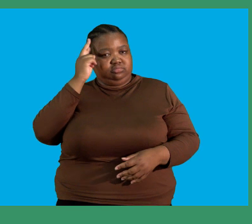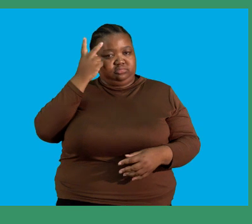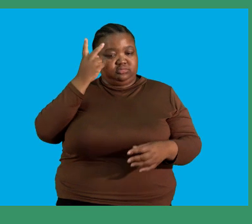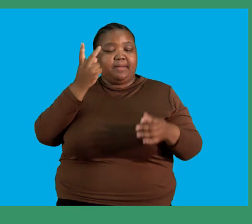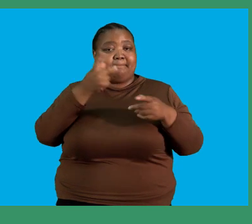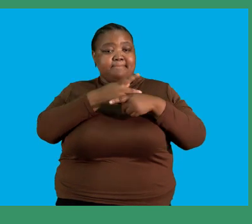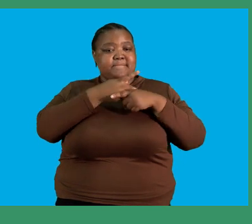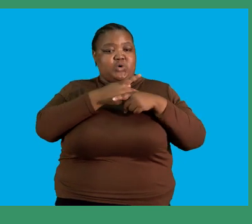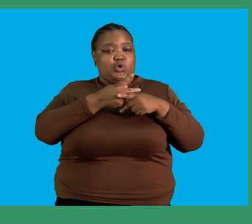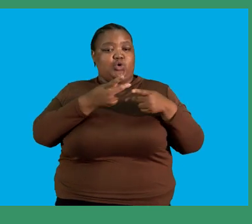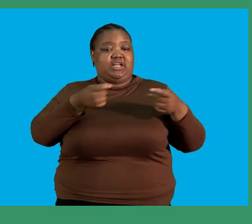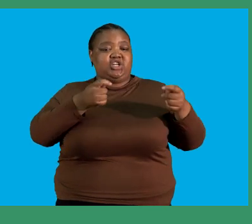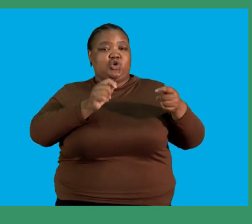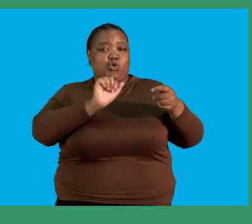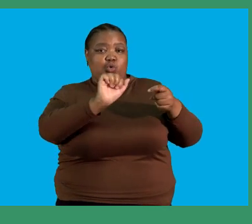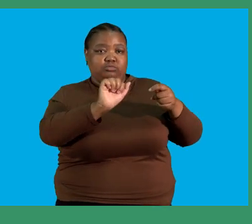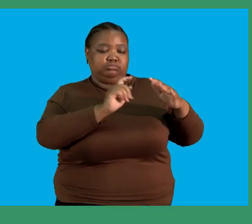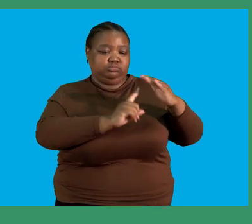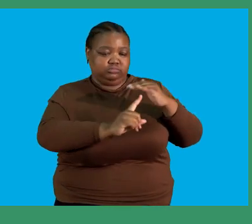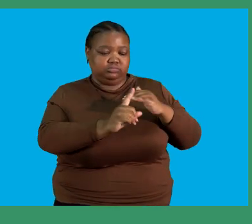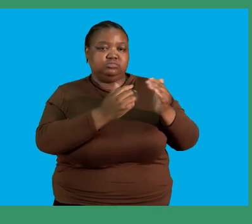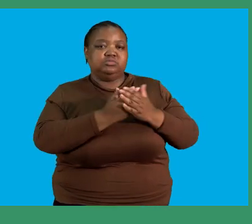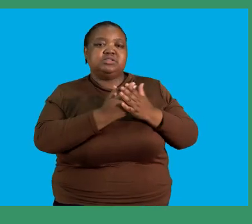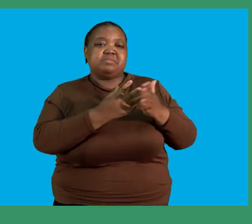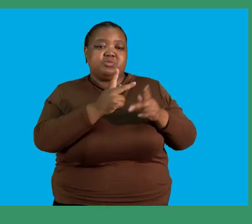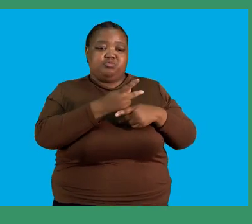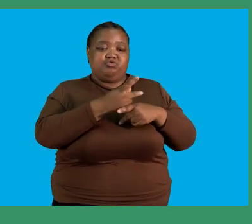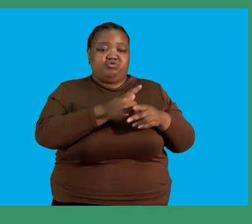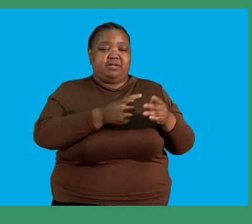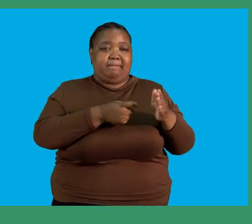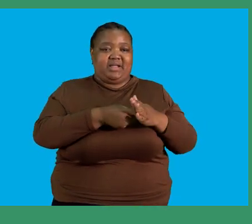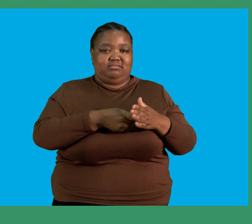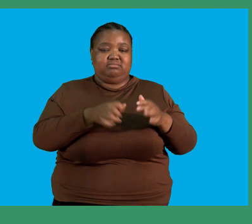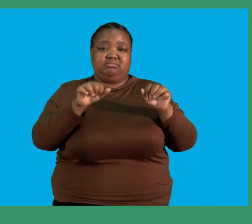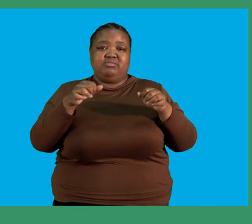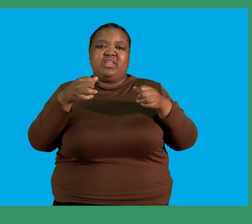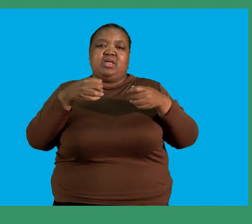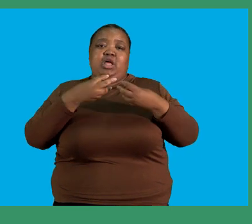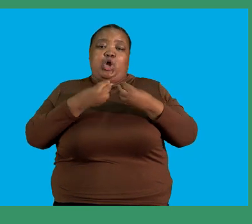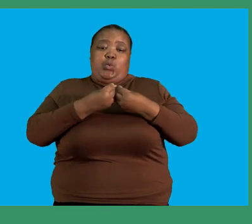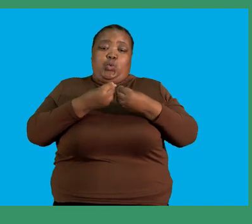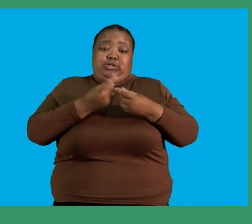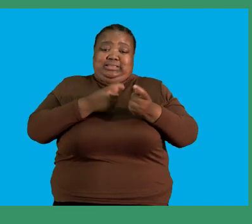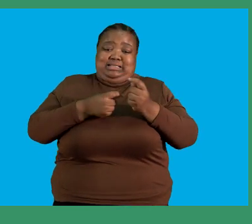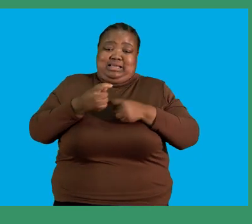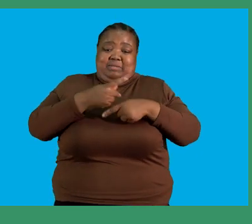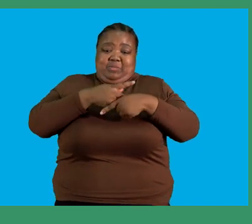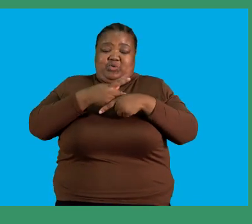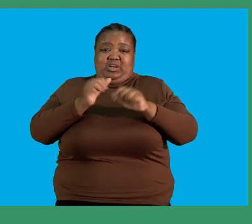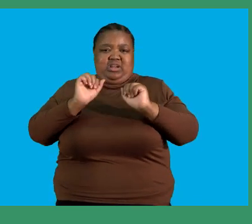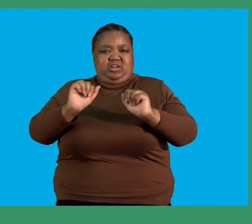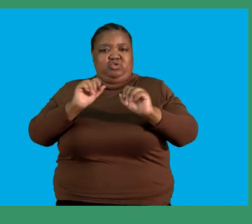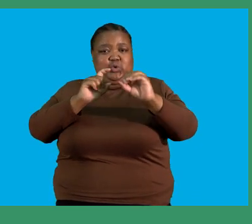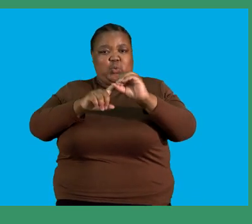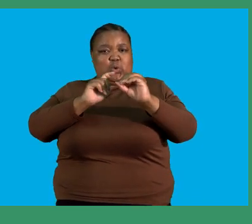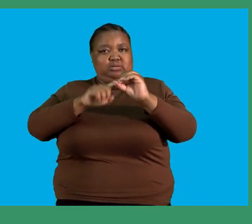store. Then also you must produce high quality goods or services. Now this will